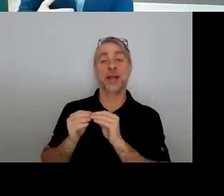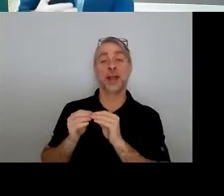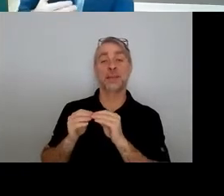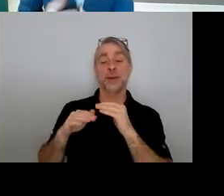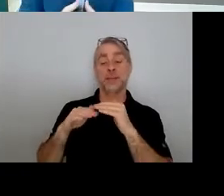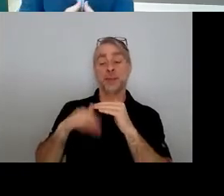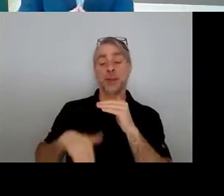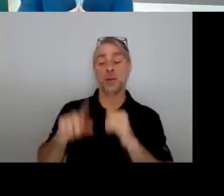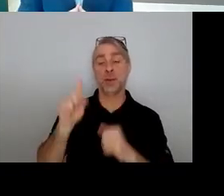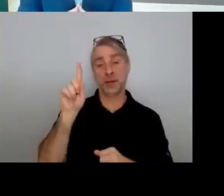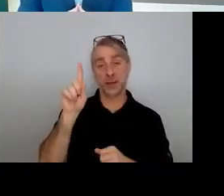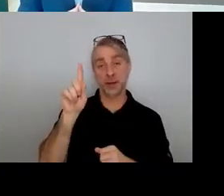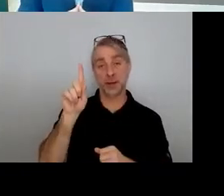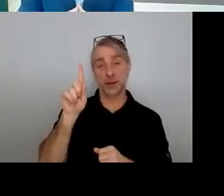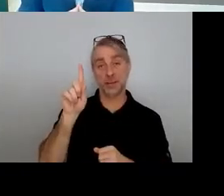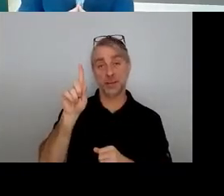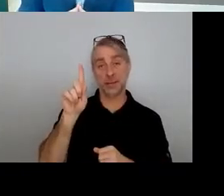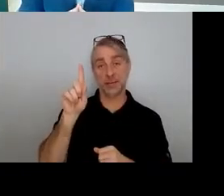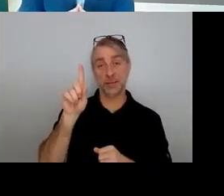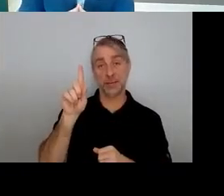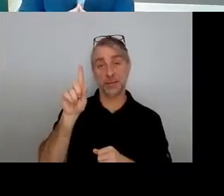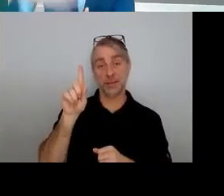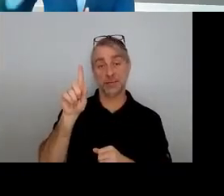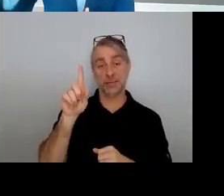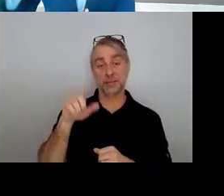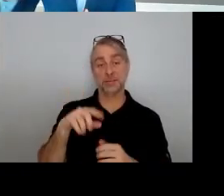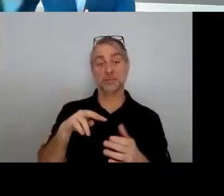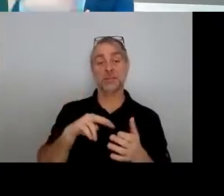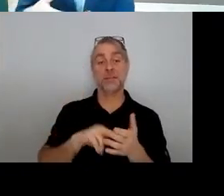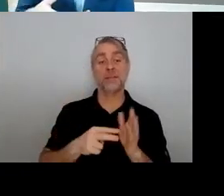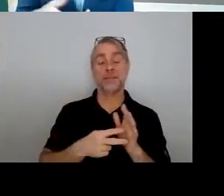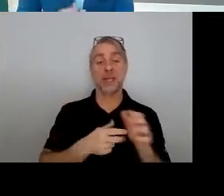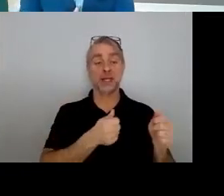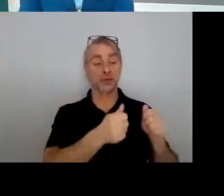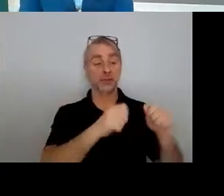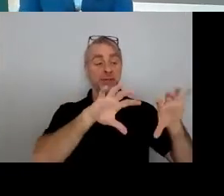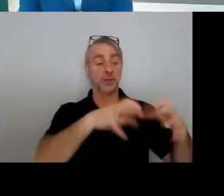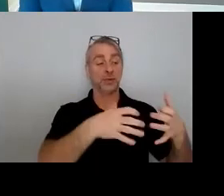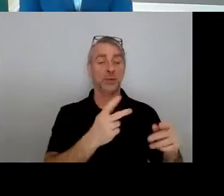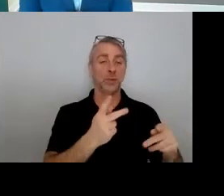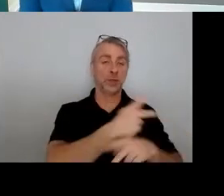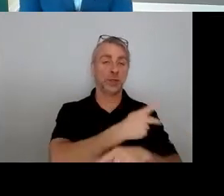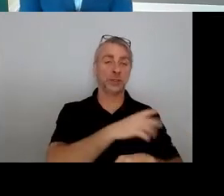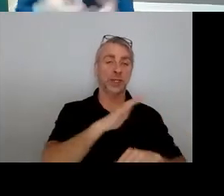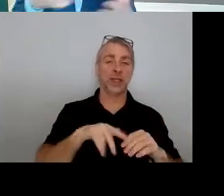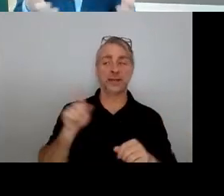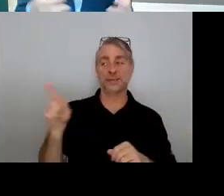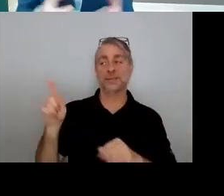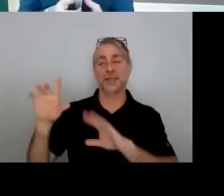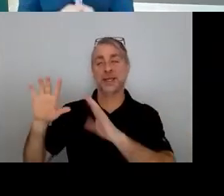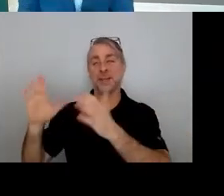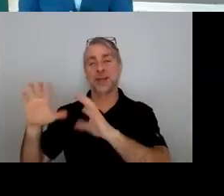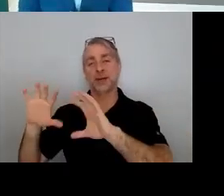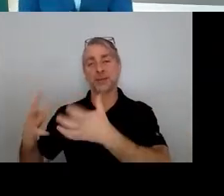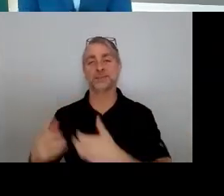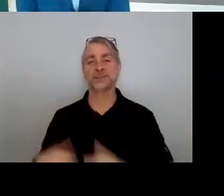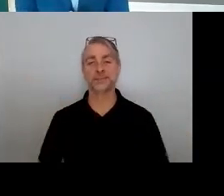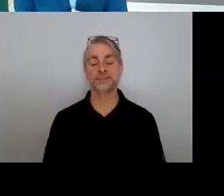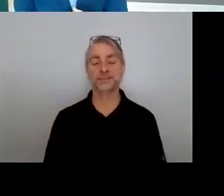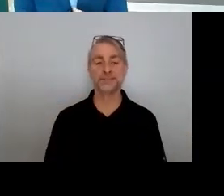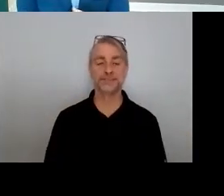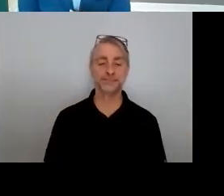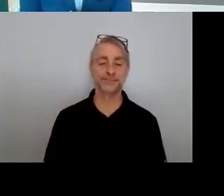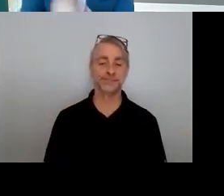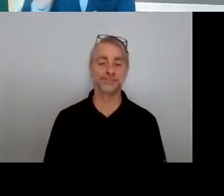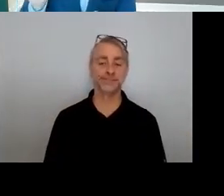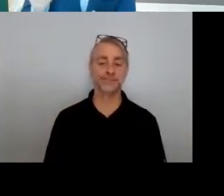than 1, it means that the treatment group did worse compared to the comparison group. So in this case, we'd say that the